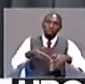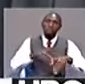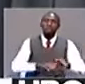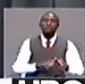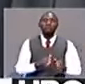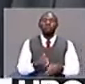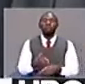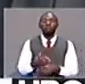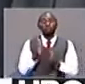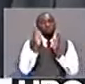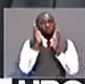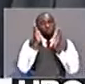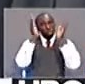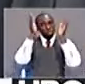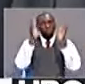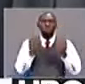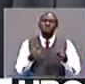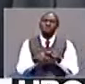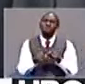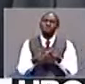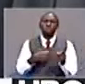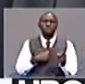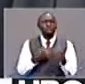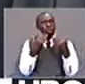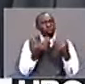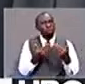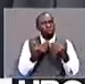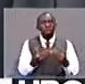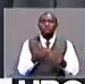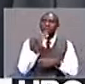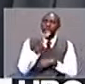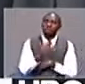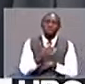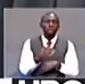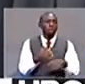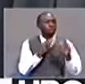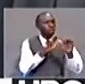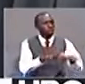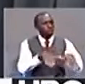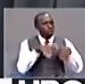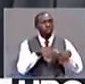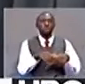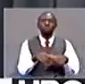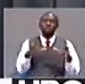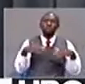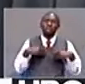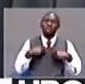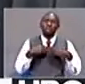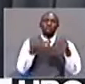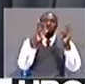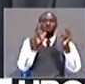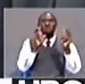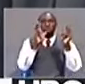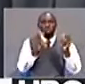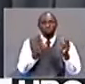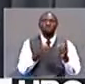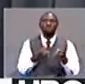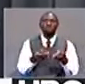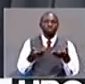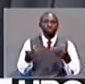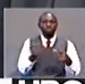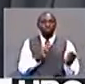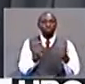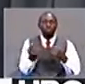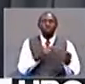bishop, archbishop. Then I also want to thank the speaker and the parliament for allowing this motion to be moved today. Madam Speaker,